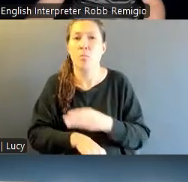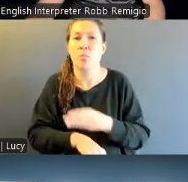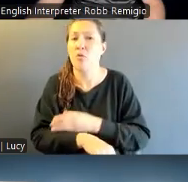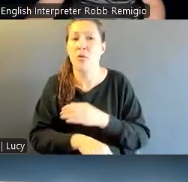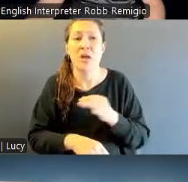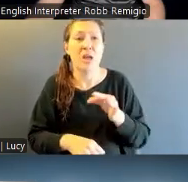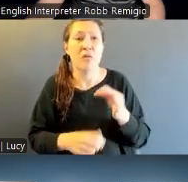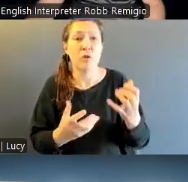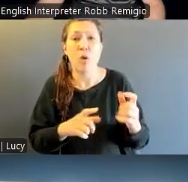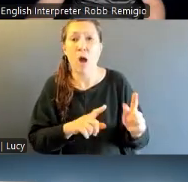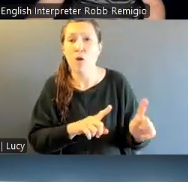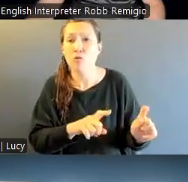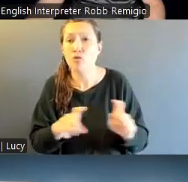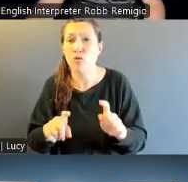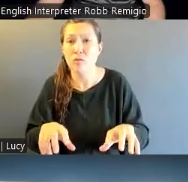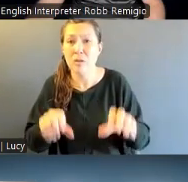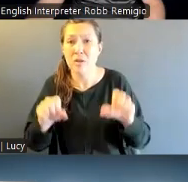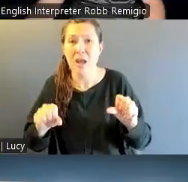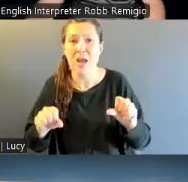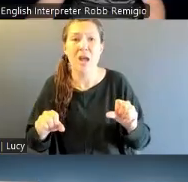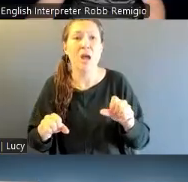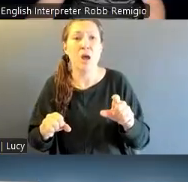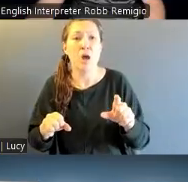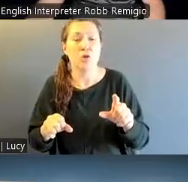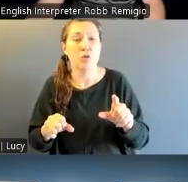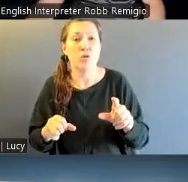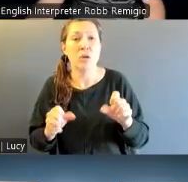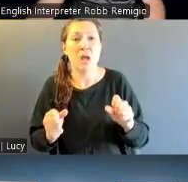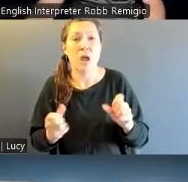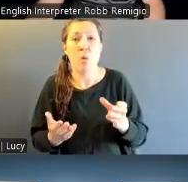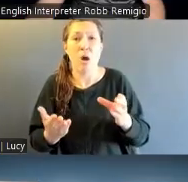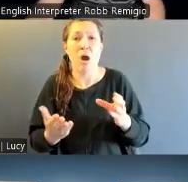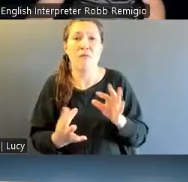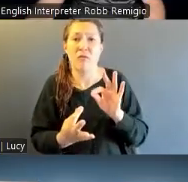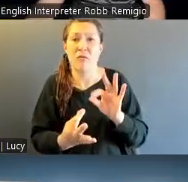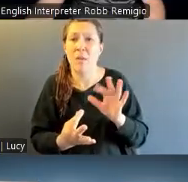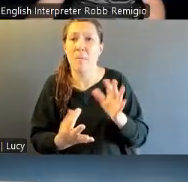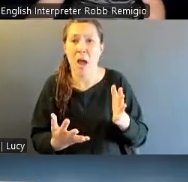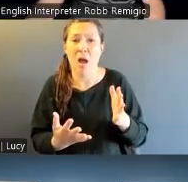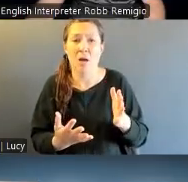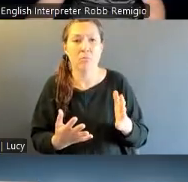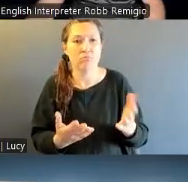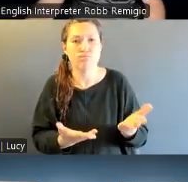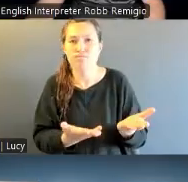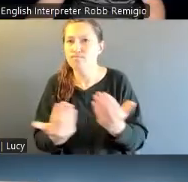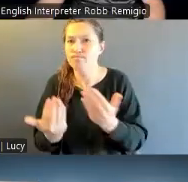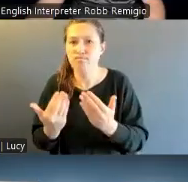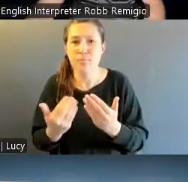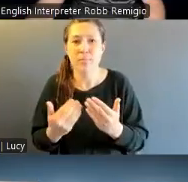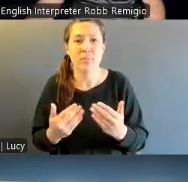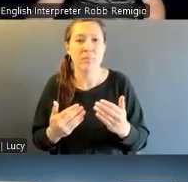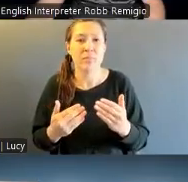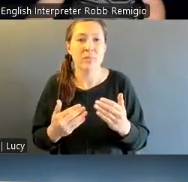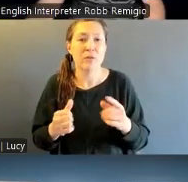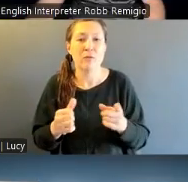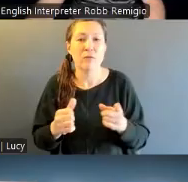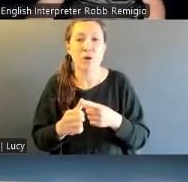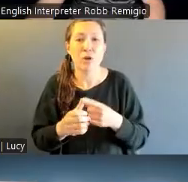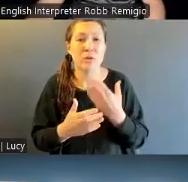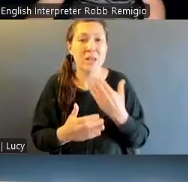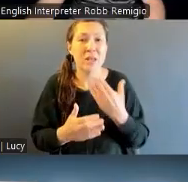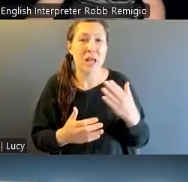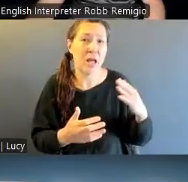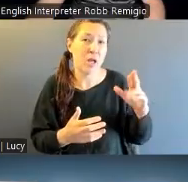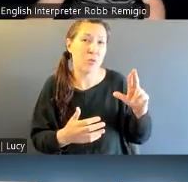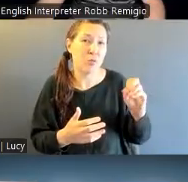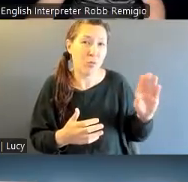your feedback as it's top of mind, we would welcome that. Just going to give a shout of appreciation to Rob and Lucy,